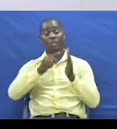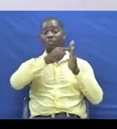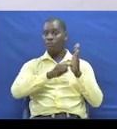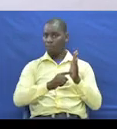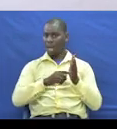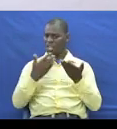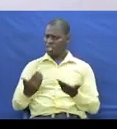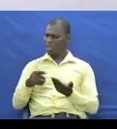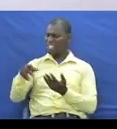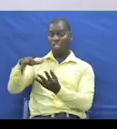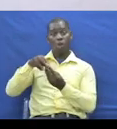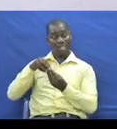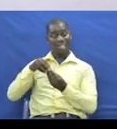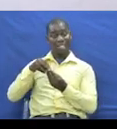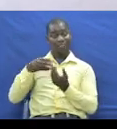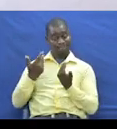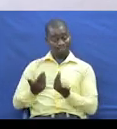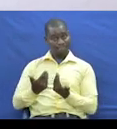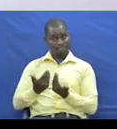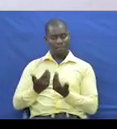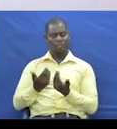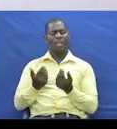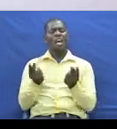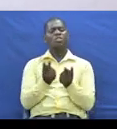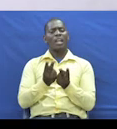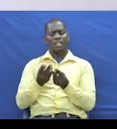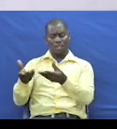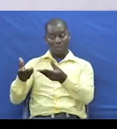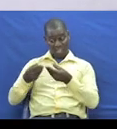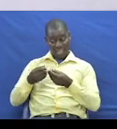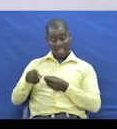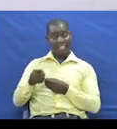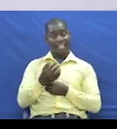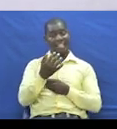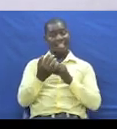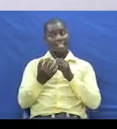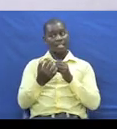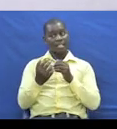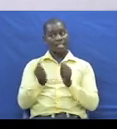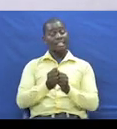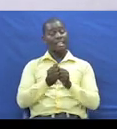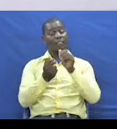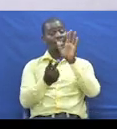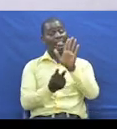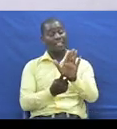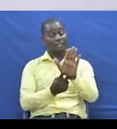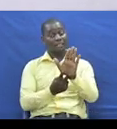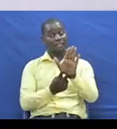having. And this E is constant, every one of us know it. And then you're going to take it, that is